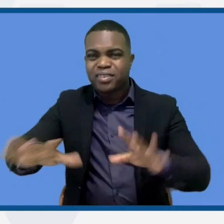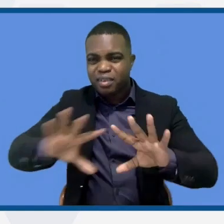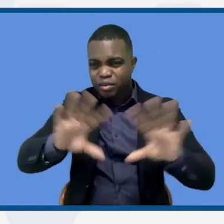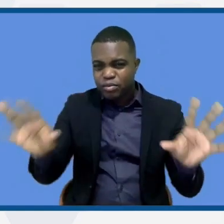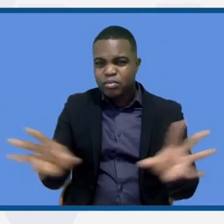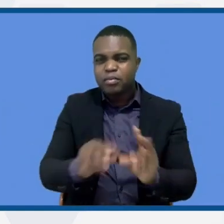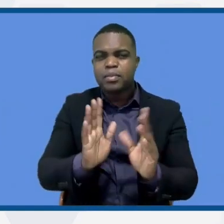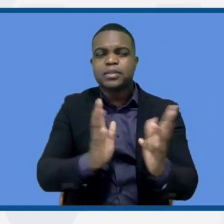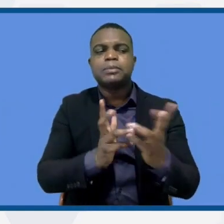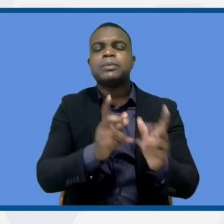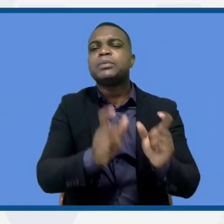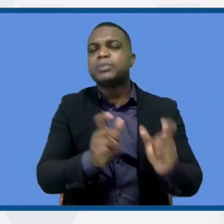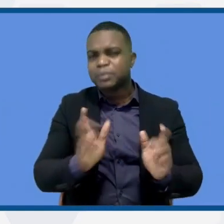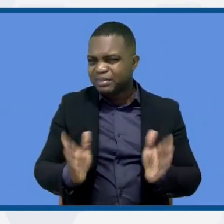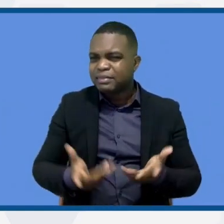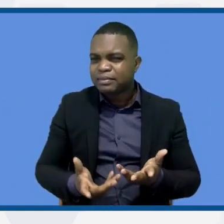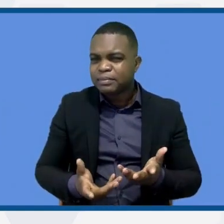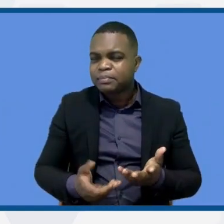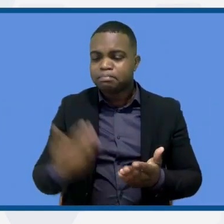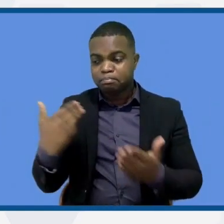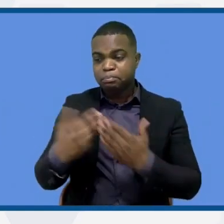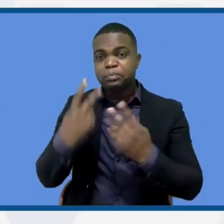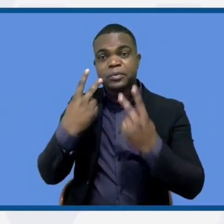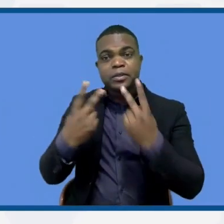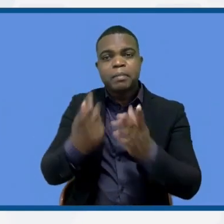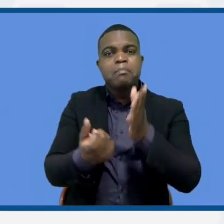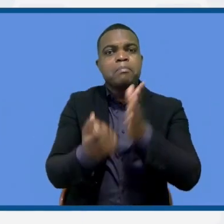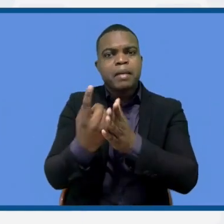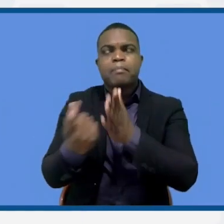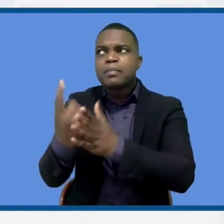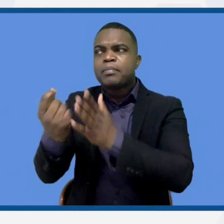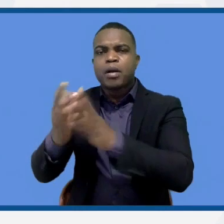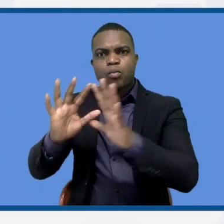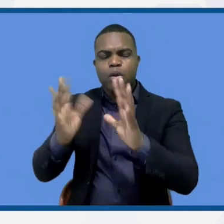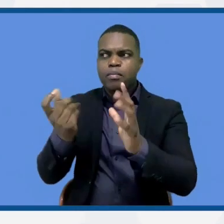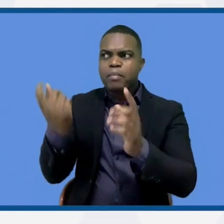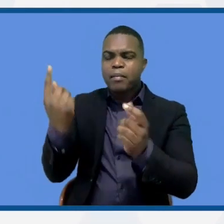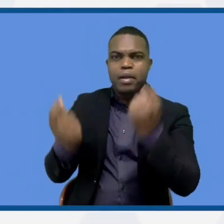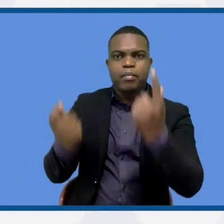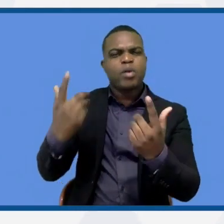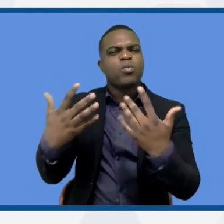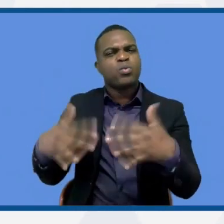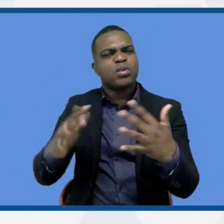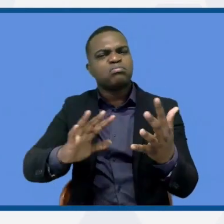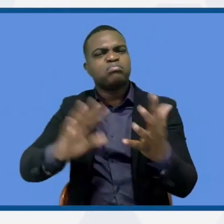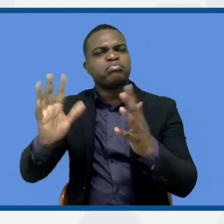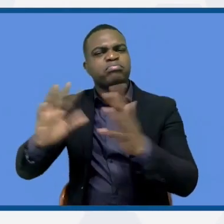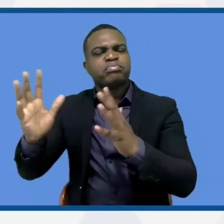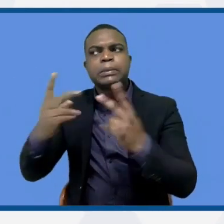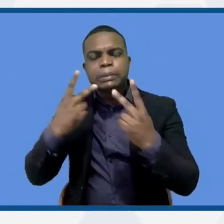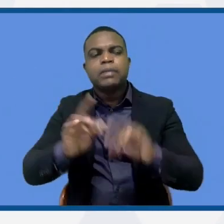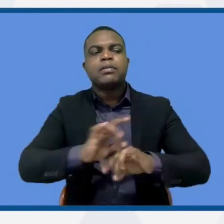systems. As such, it is fundamental that the development of our critical infrastructure is done